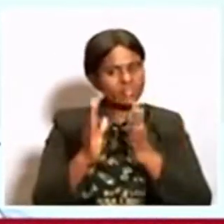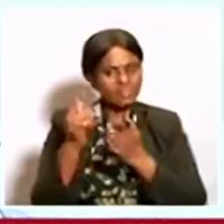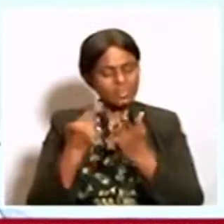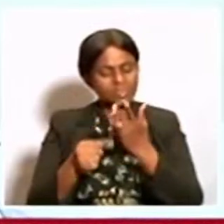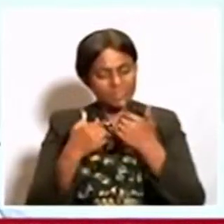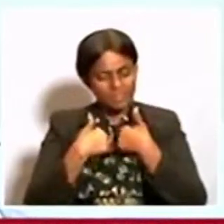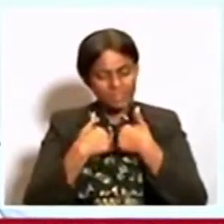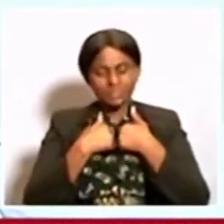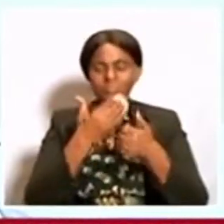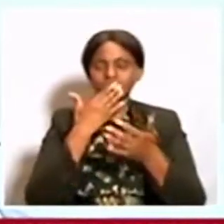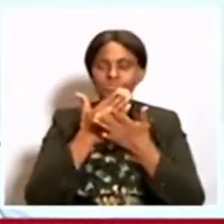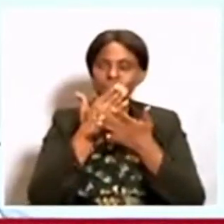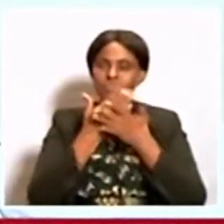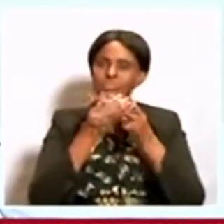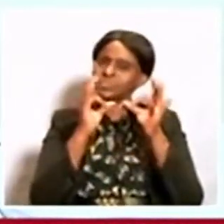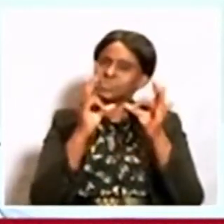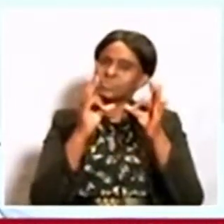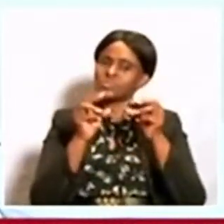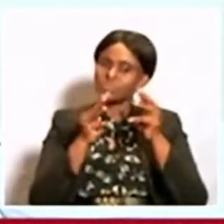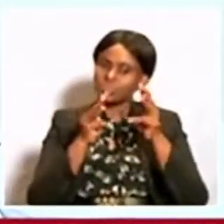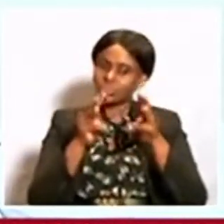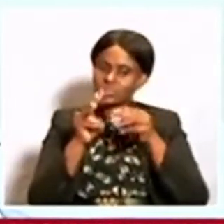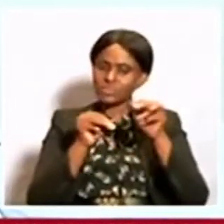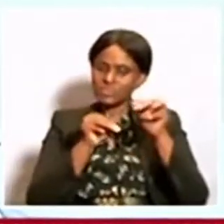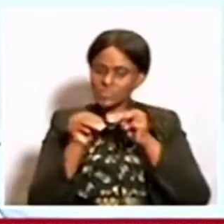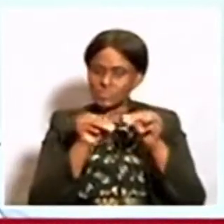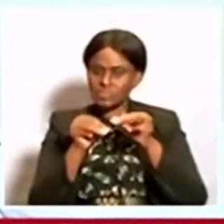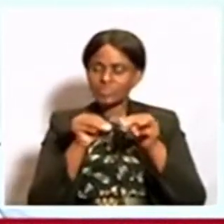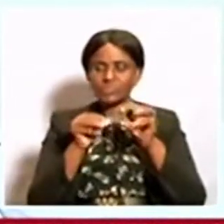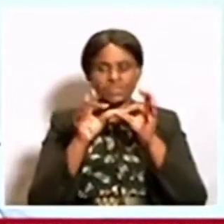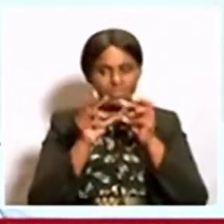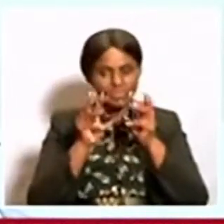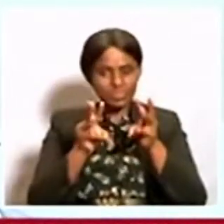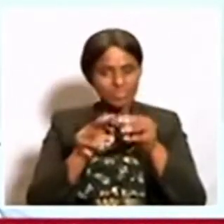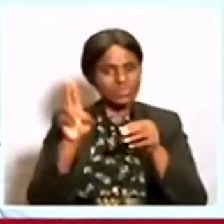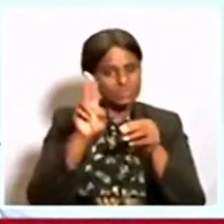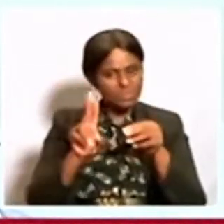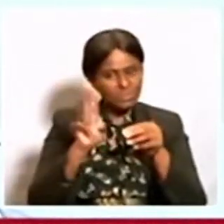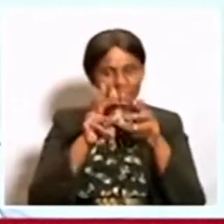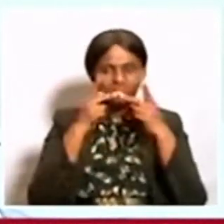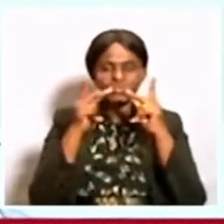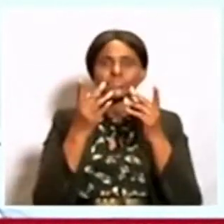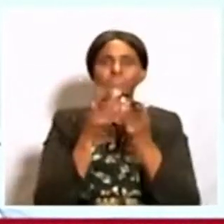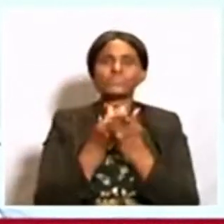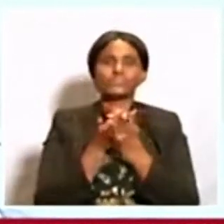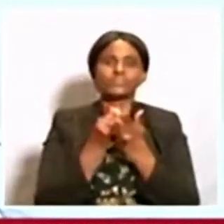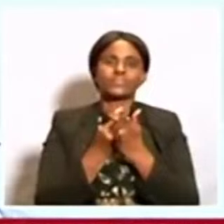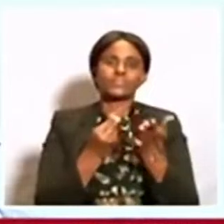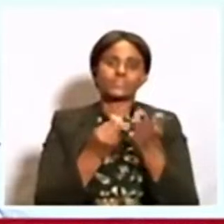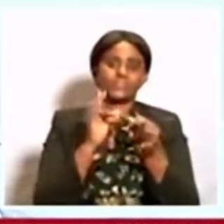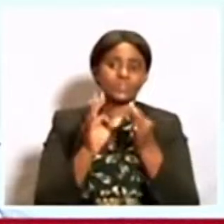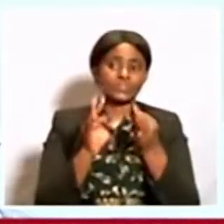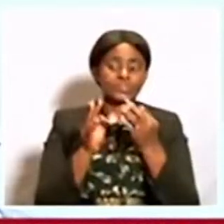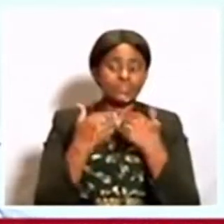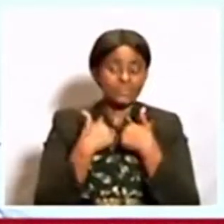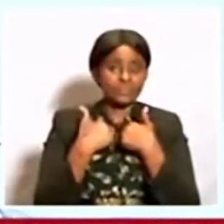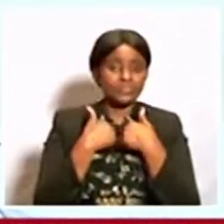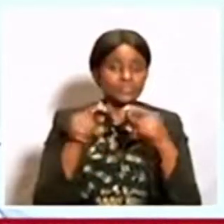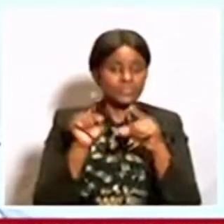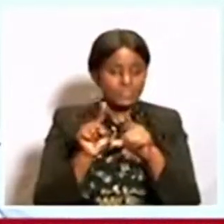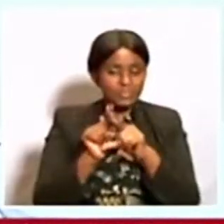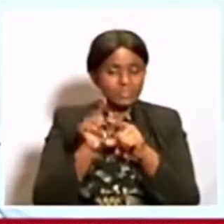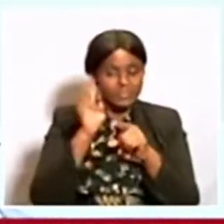is a prudence in the way we manage, in the way we utilize the public funds. But if there is going to